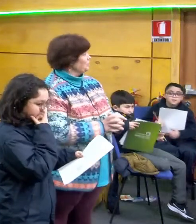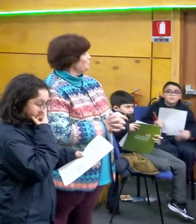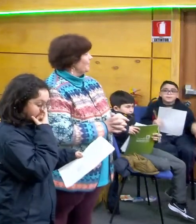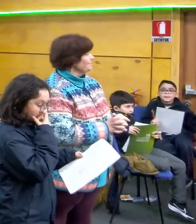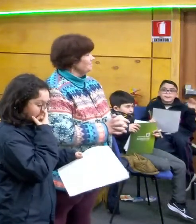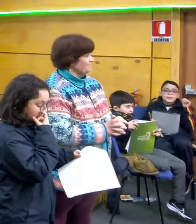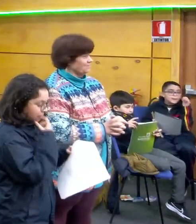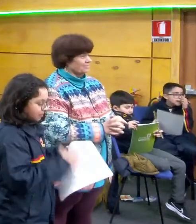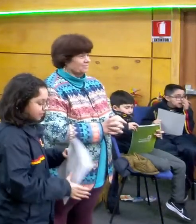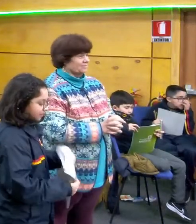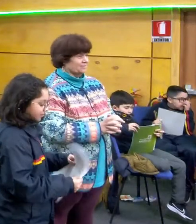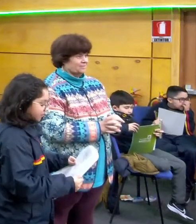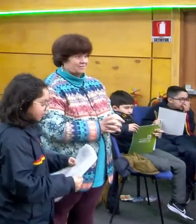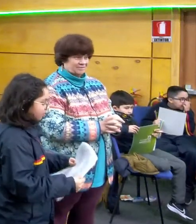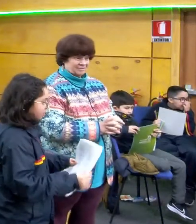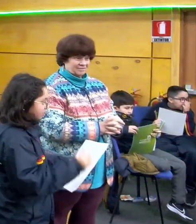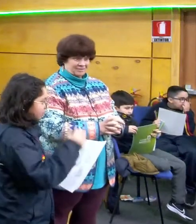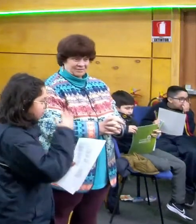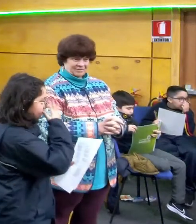Something she did well.